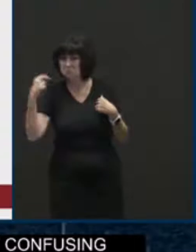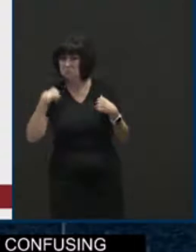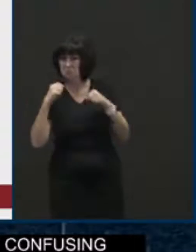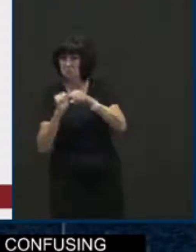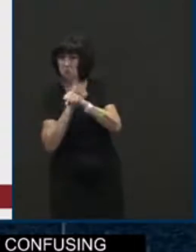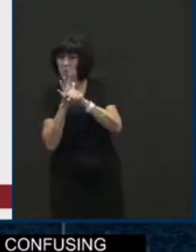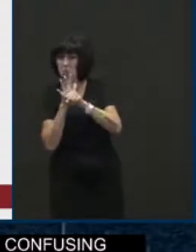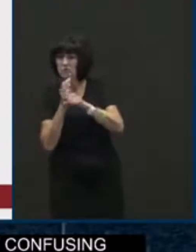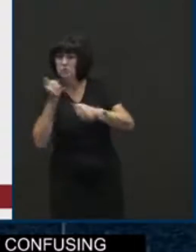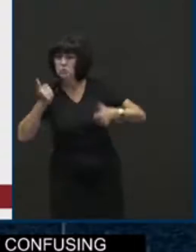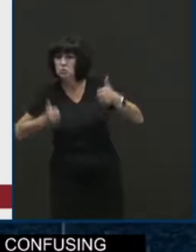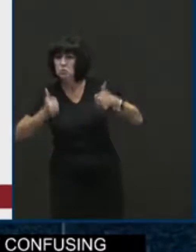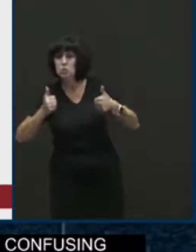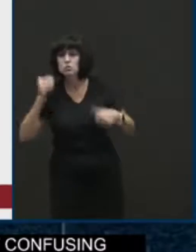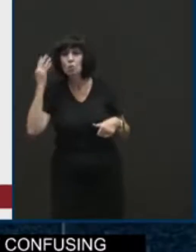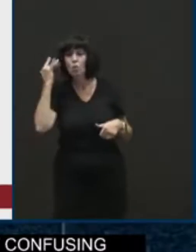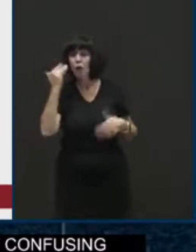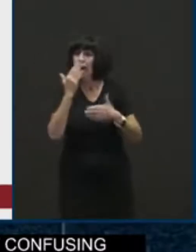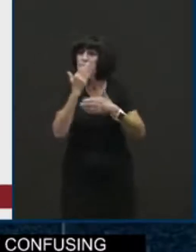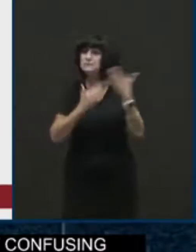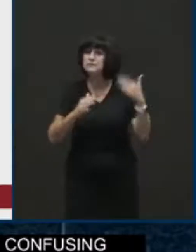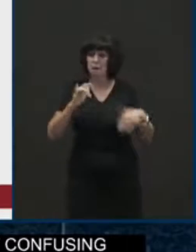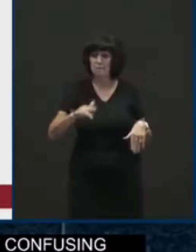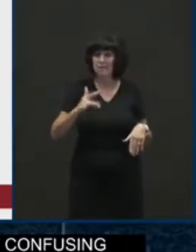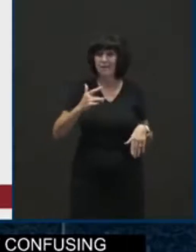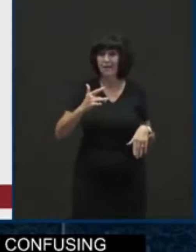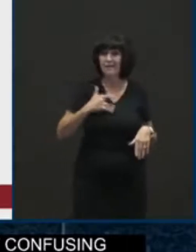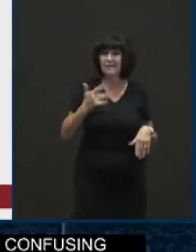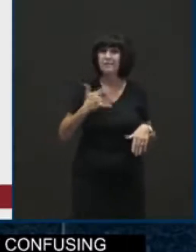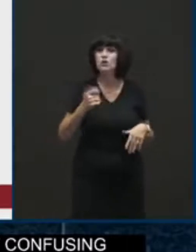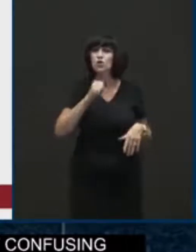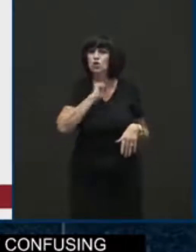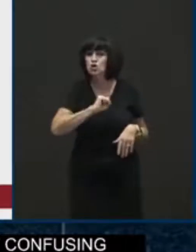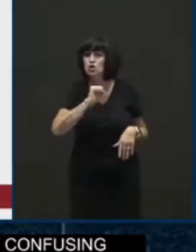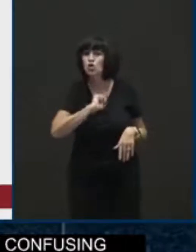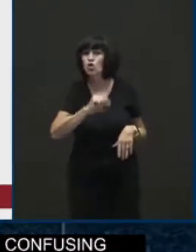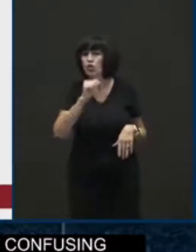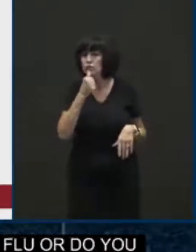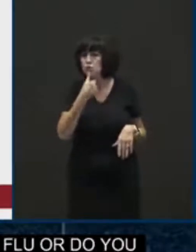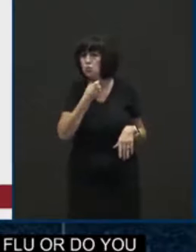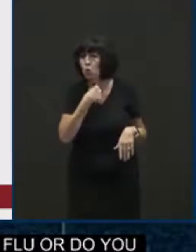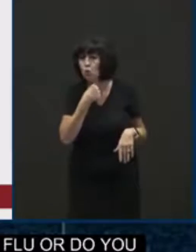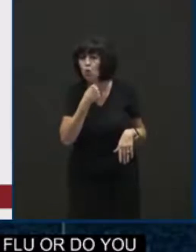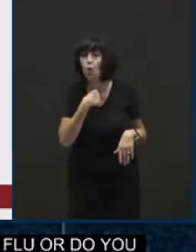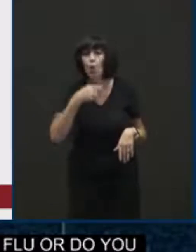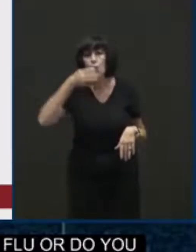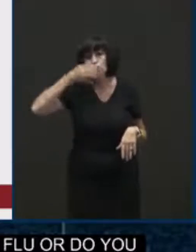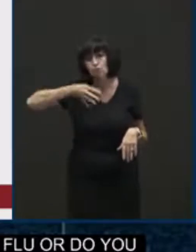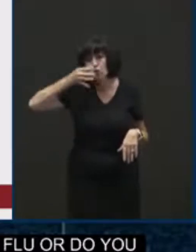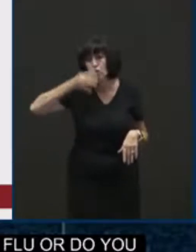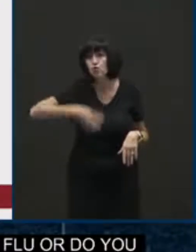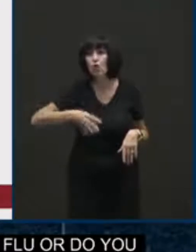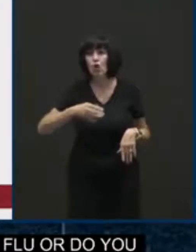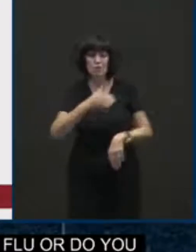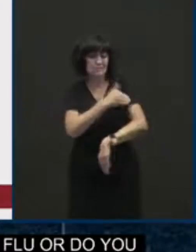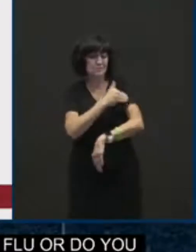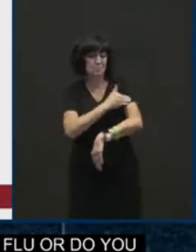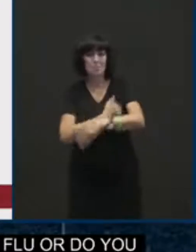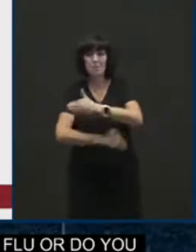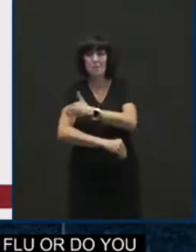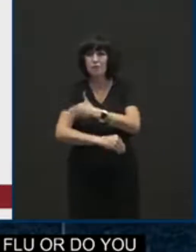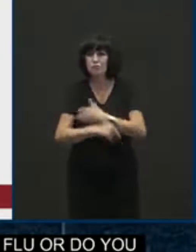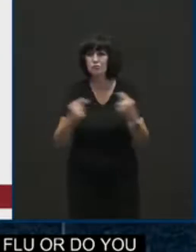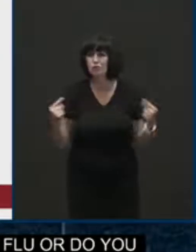these symptoms, fever and cough, shortness of breath, fatigue, sore throat, runny nose, muscle pain and body